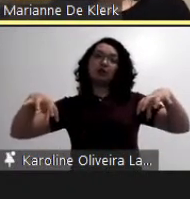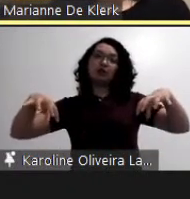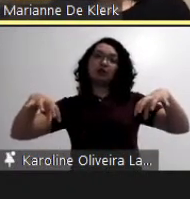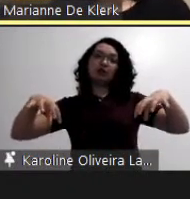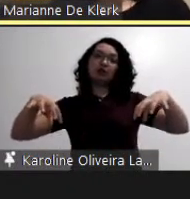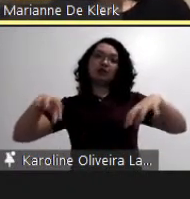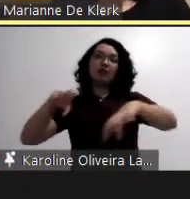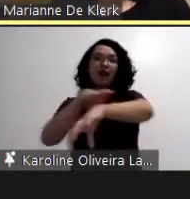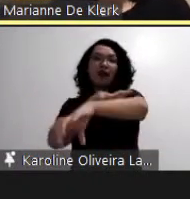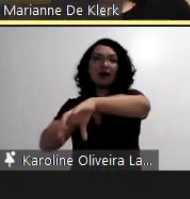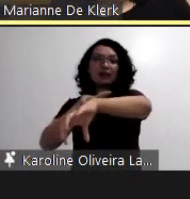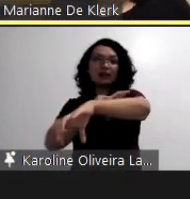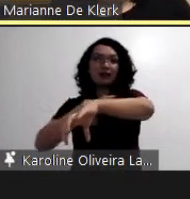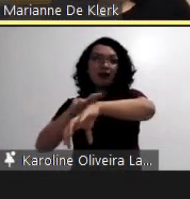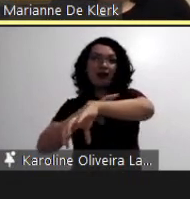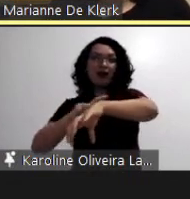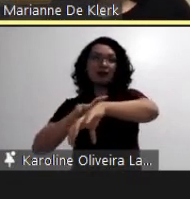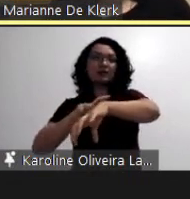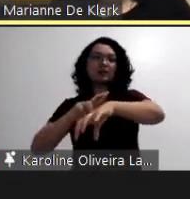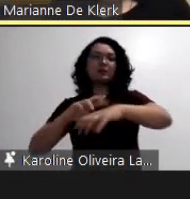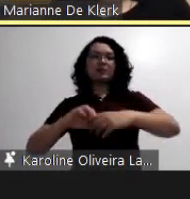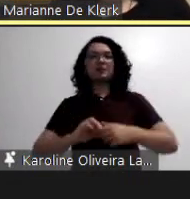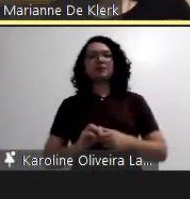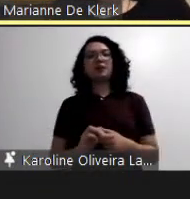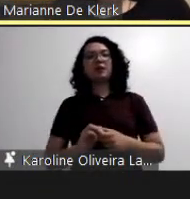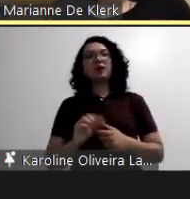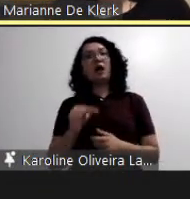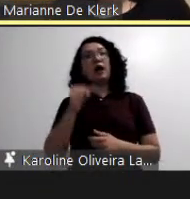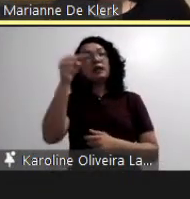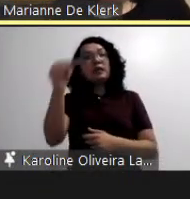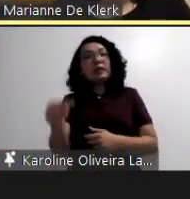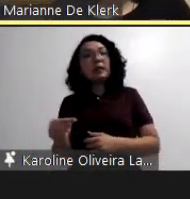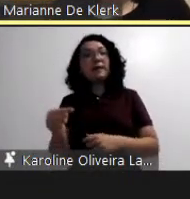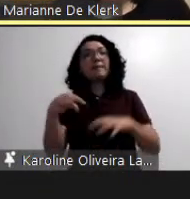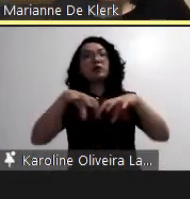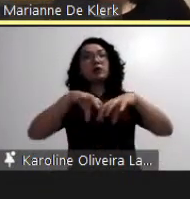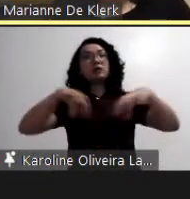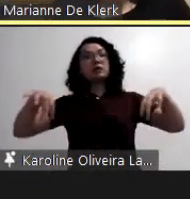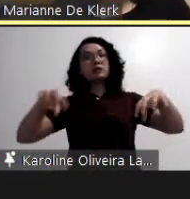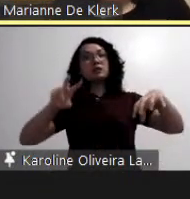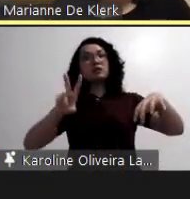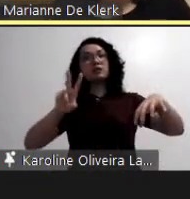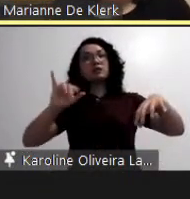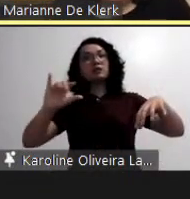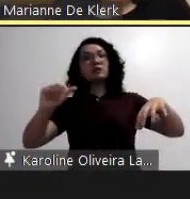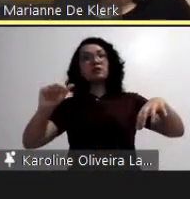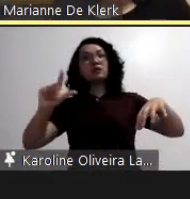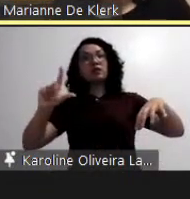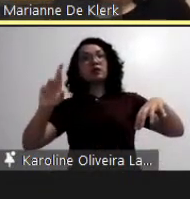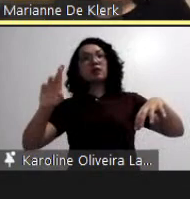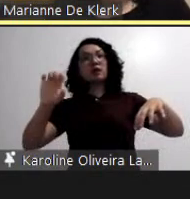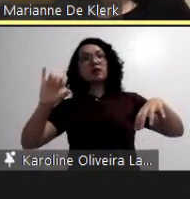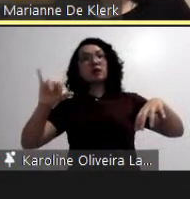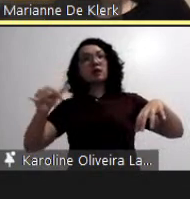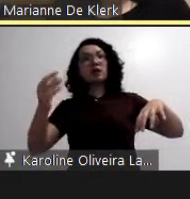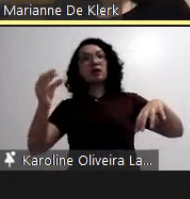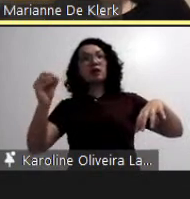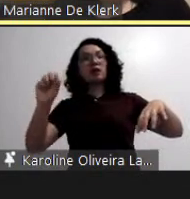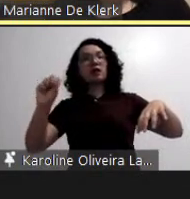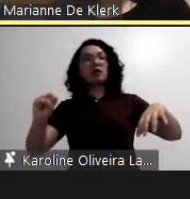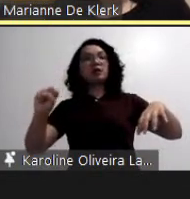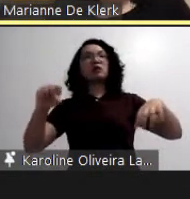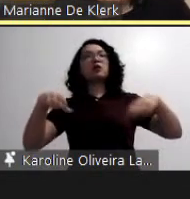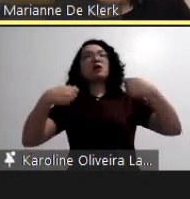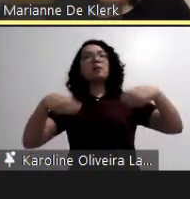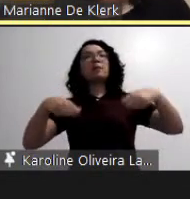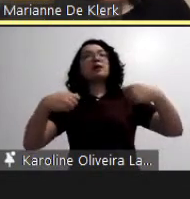These townships had to be populated. Mass housing schemes of low-cost housing was developed. These models, the